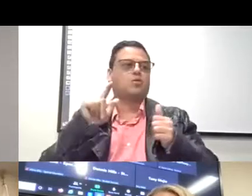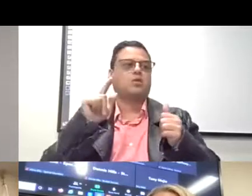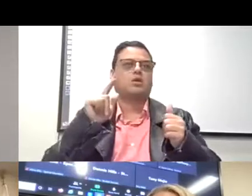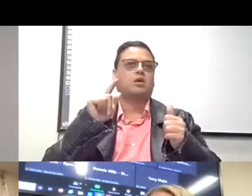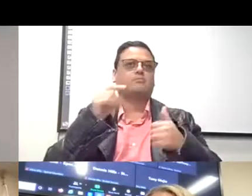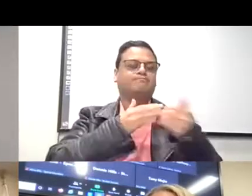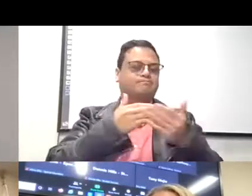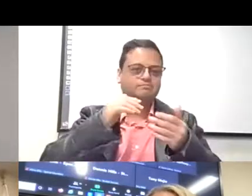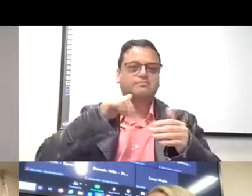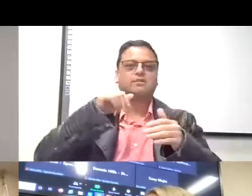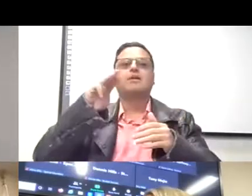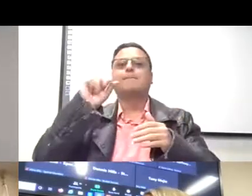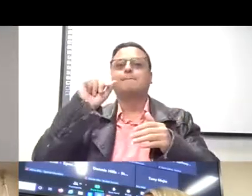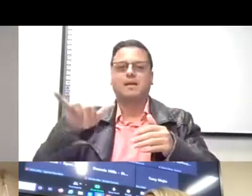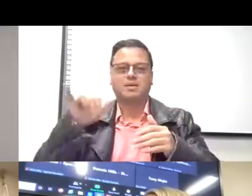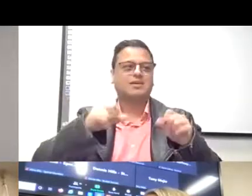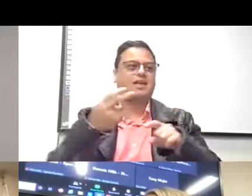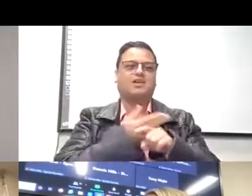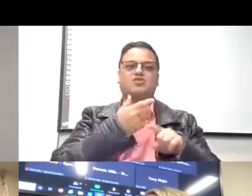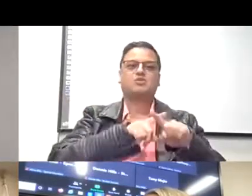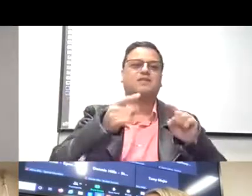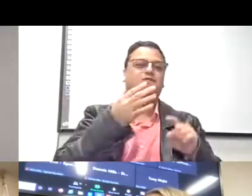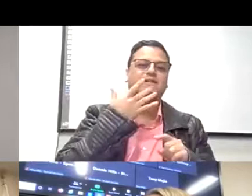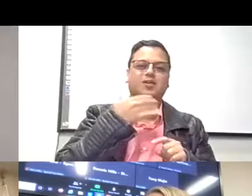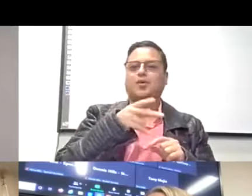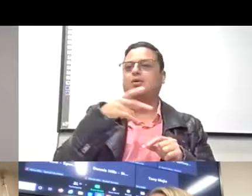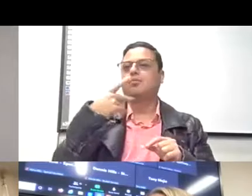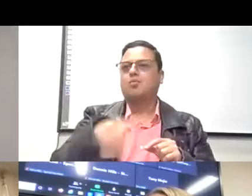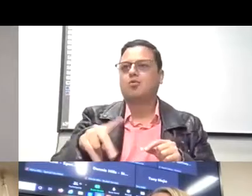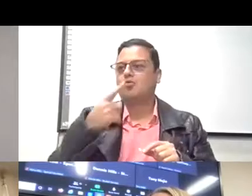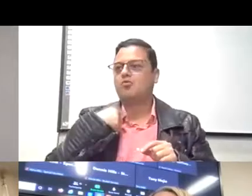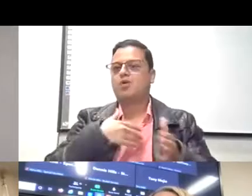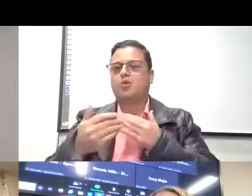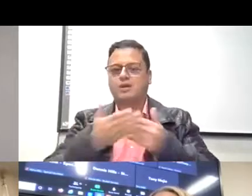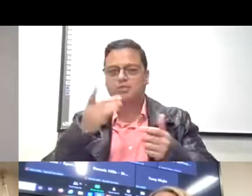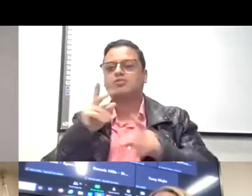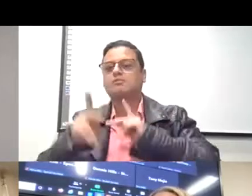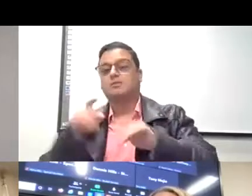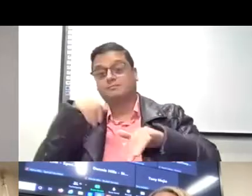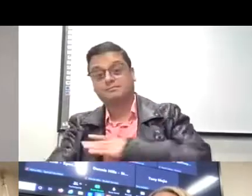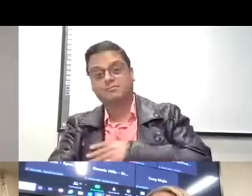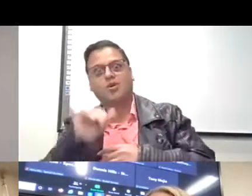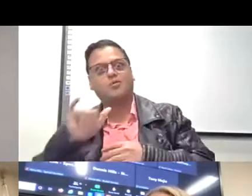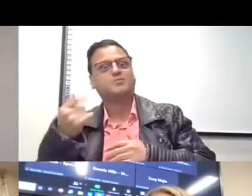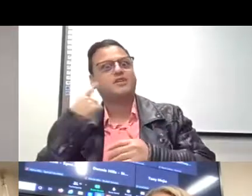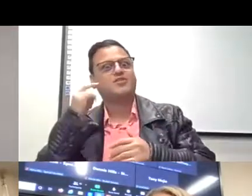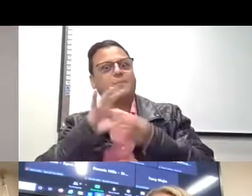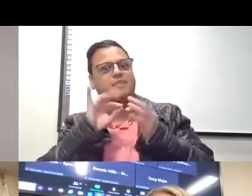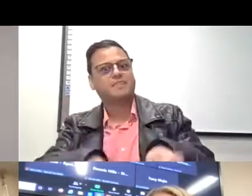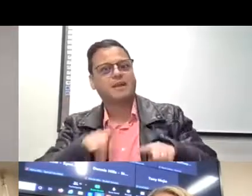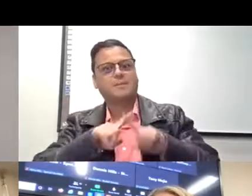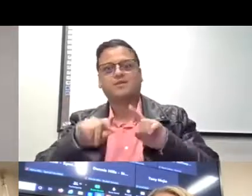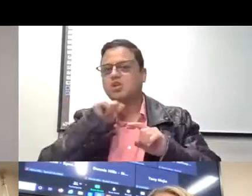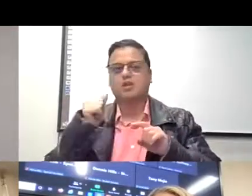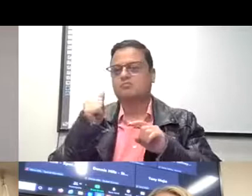we could put it in purple or red or some other color that, so people, when they come back to this, they could say, oh yeah, we're supposed to hear about that, even though it's not one of